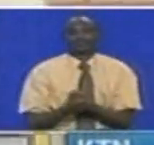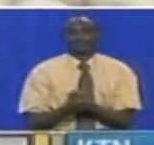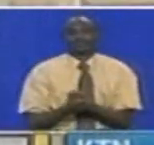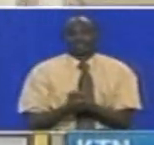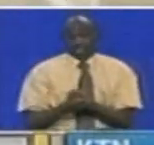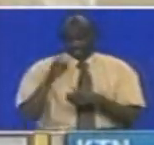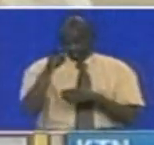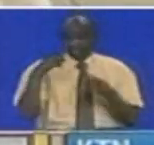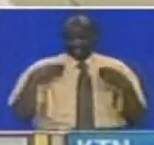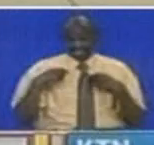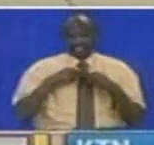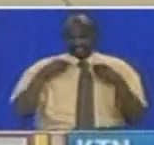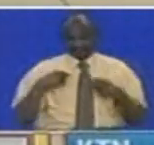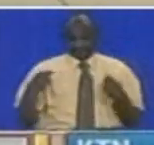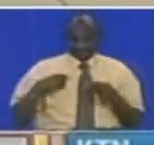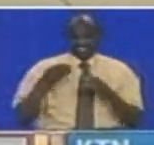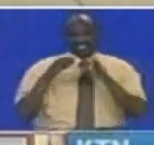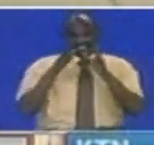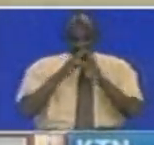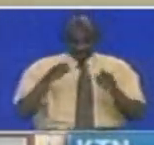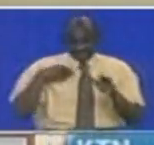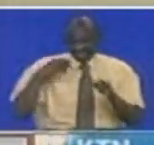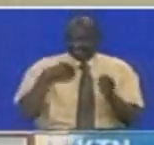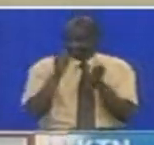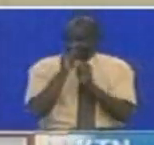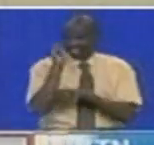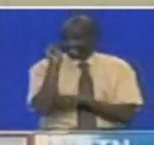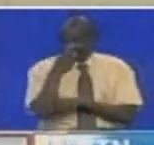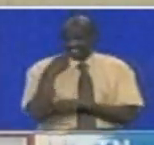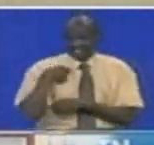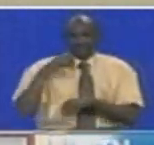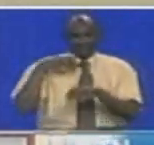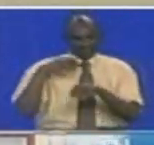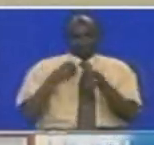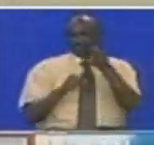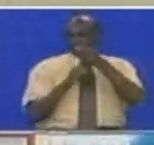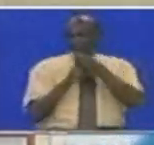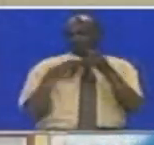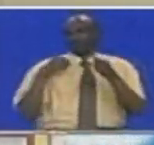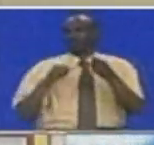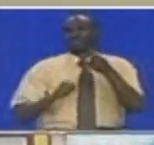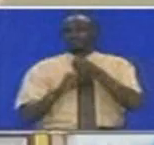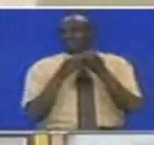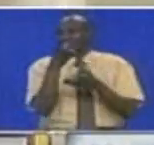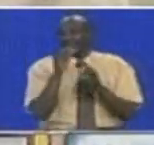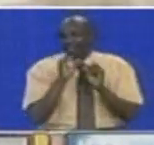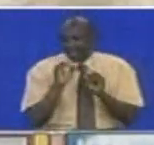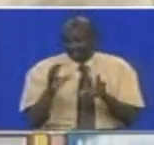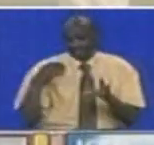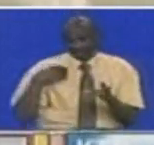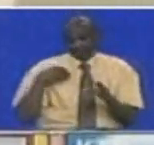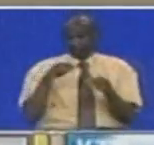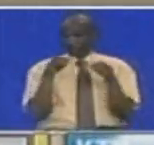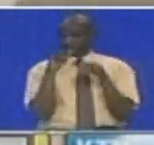Judo is a Japanese name for gentleness, but the sport in Kenya is not receiving deserved support from sponsors who have chosen to take a